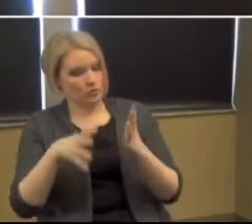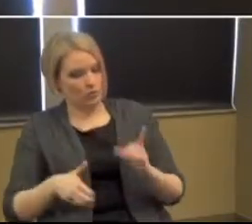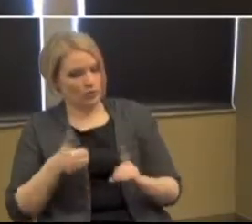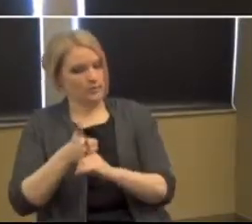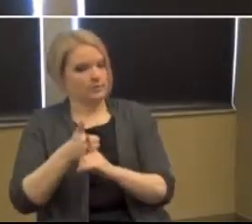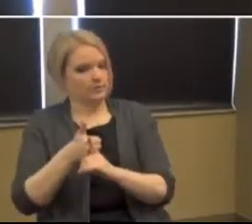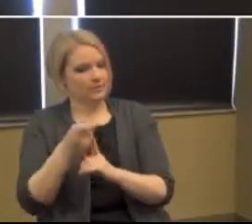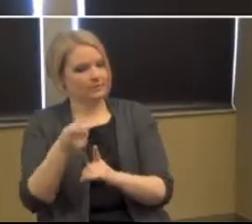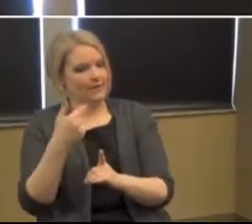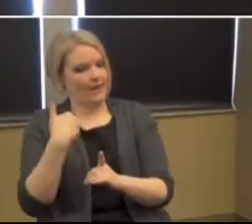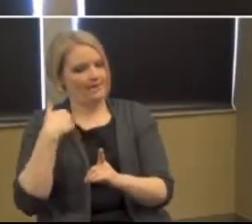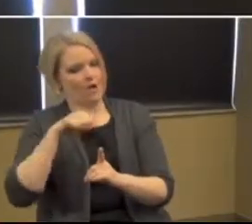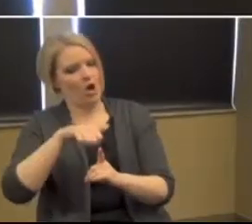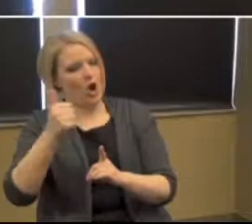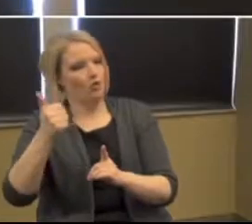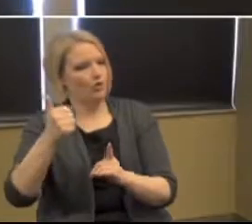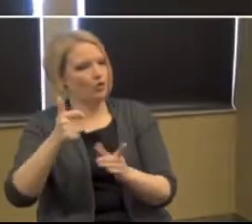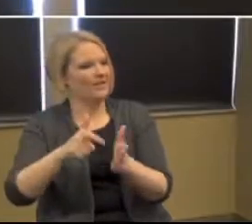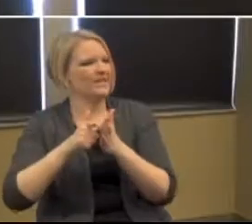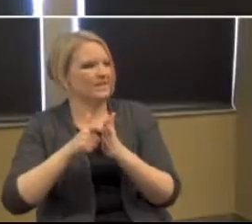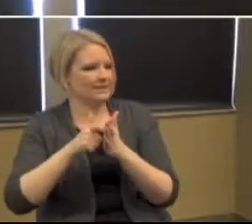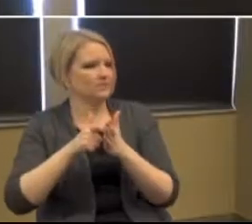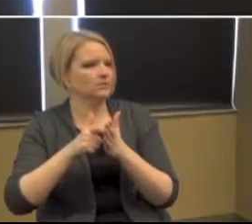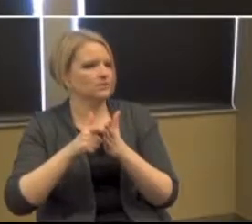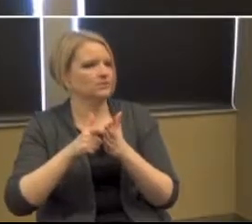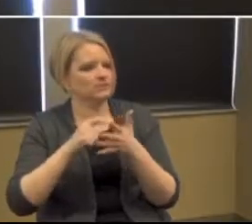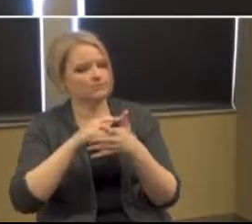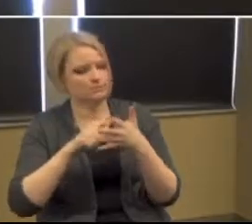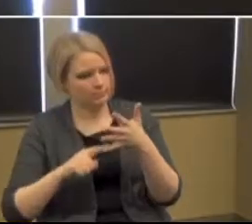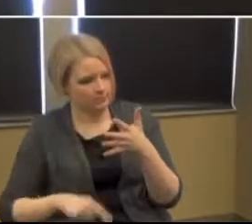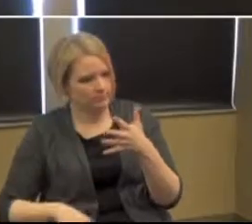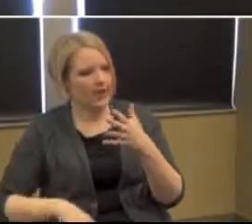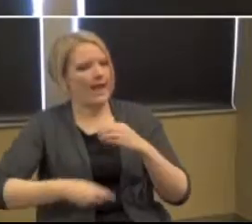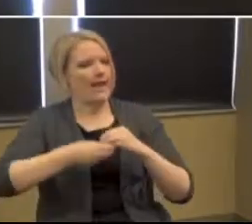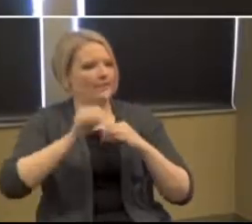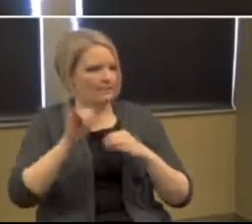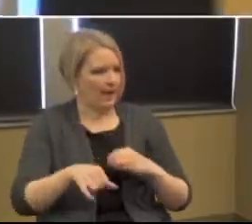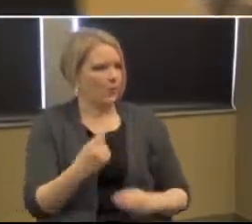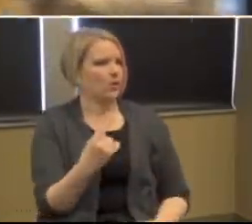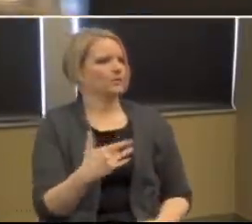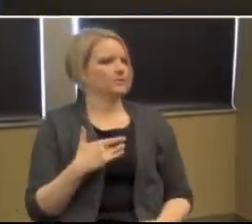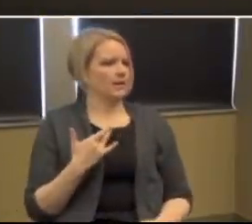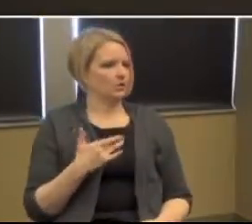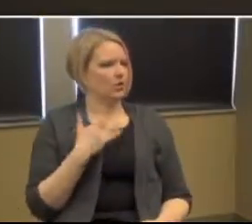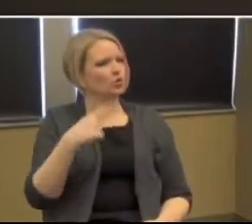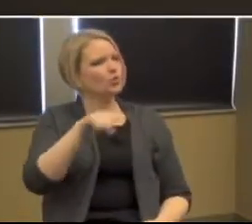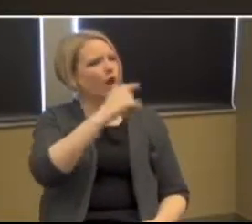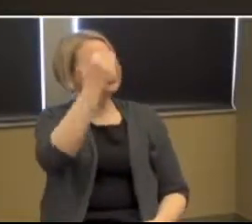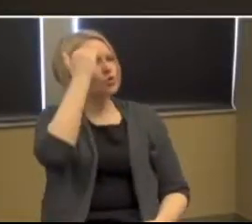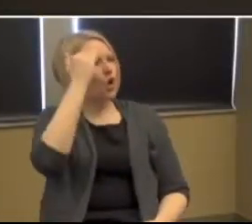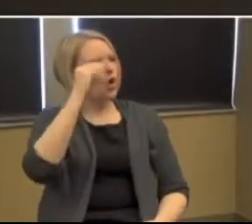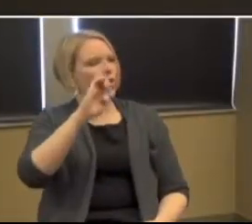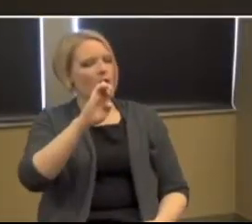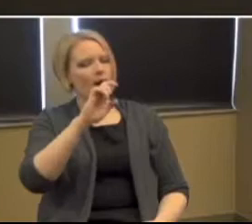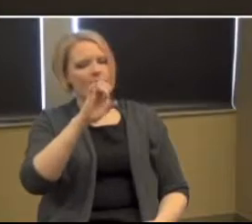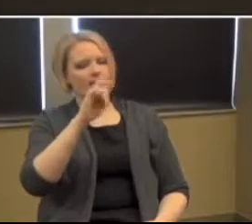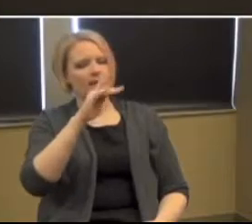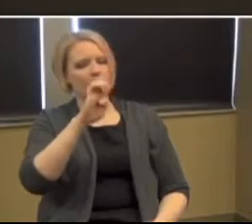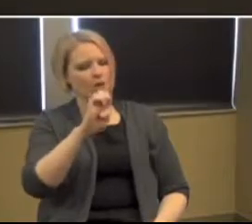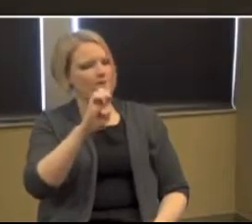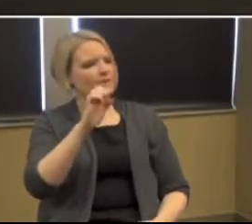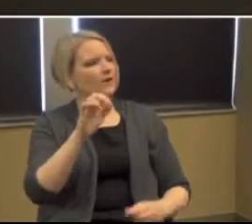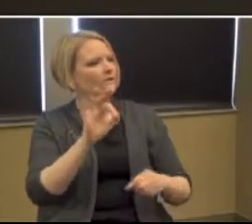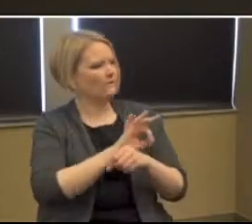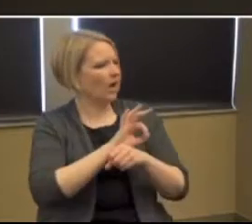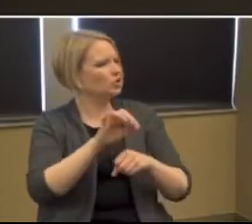have other needs going on. I know you all are familiar with the term executive function, so you can